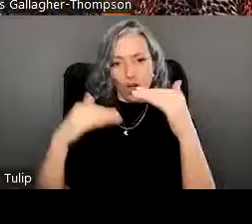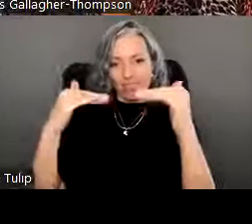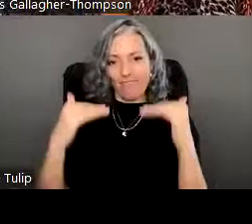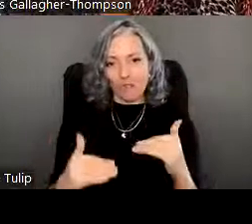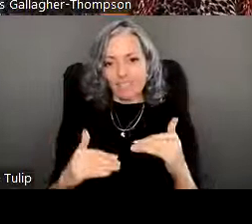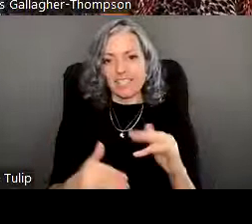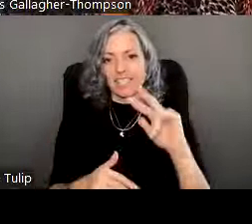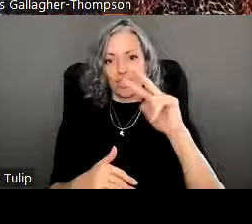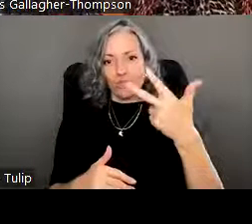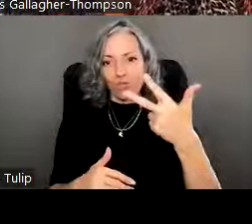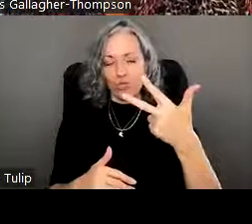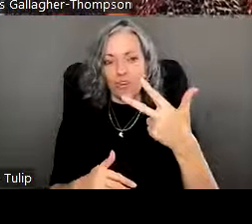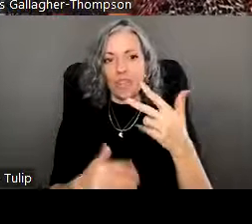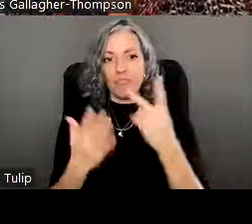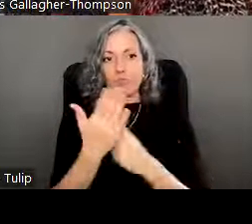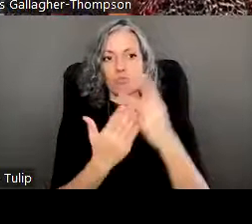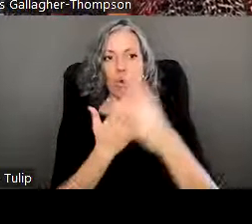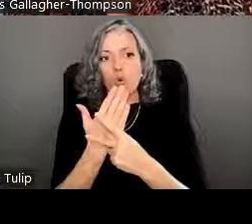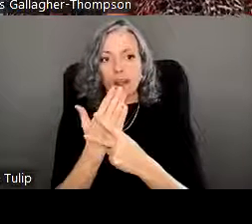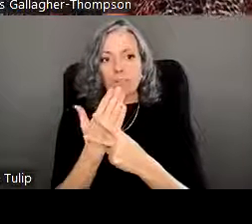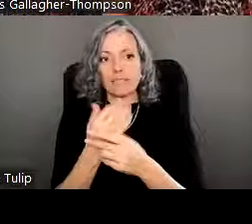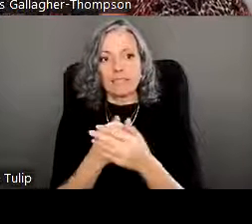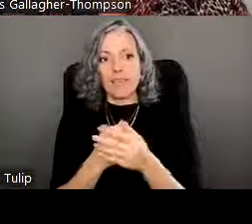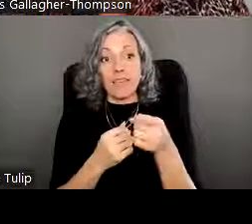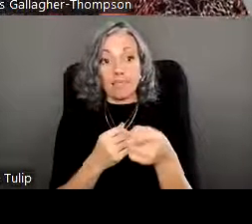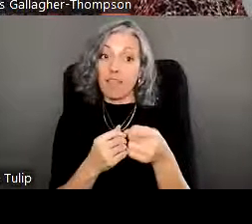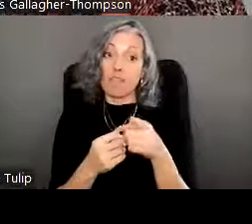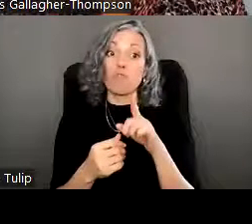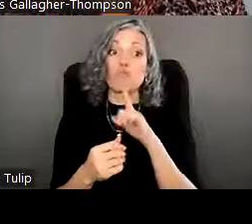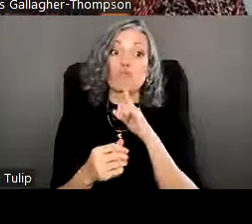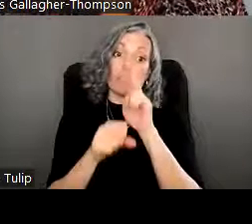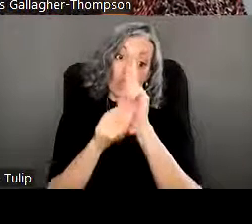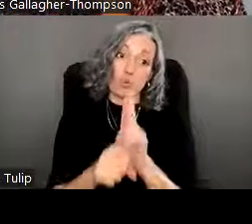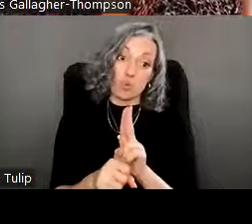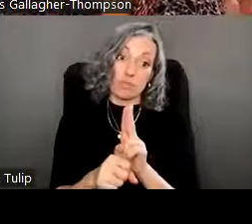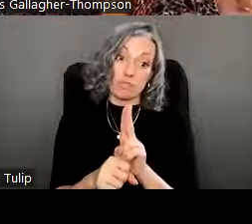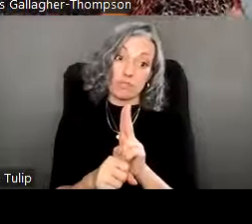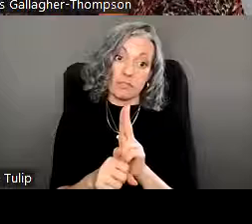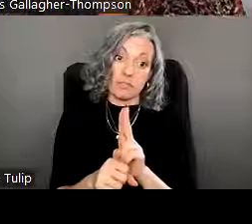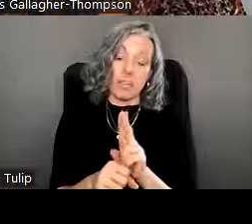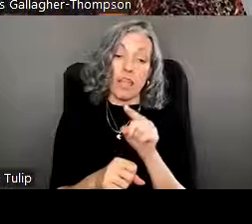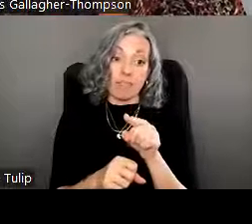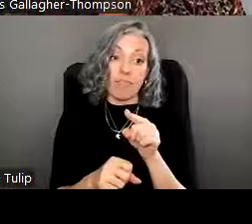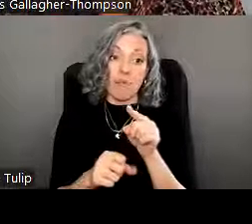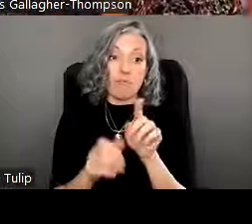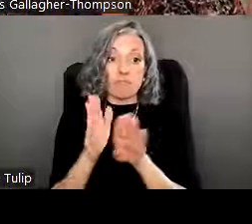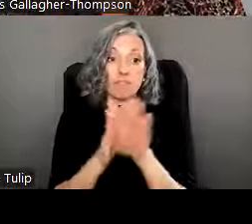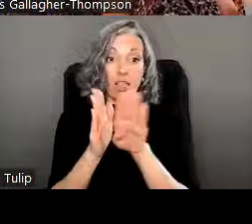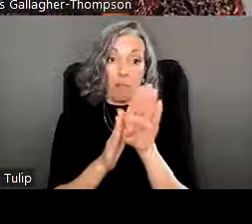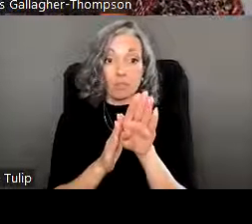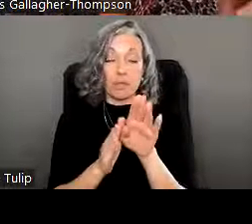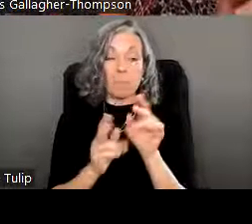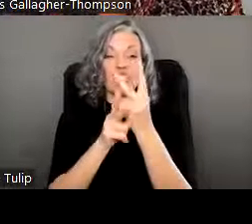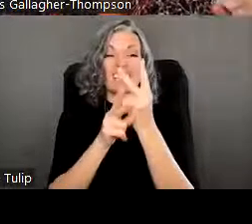the psychoeducational programs, they are extremely useful because they were developed because